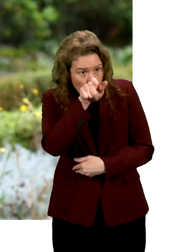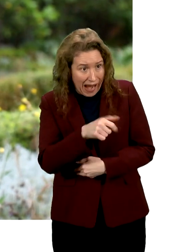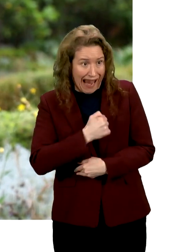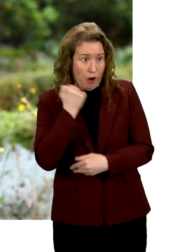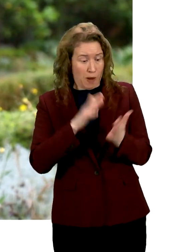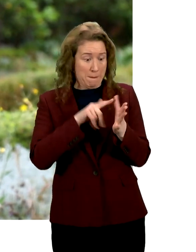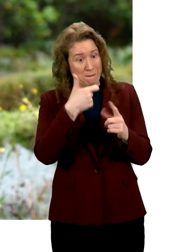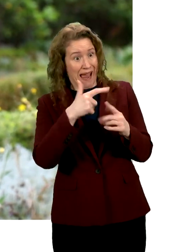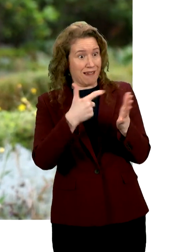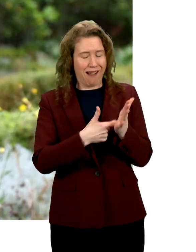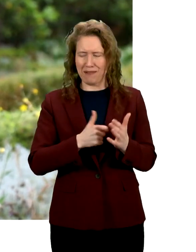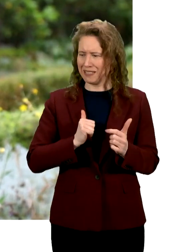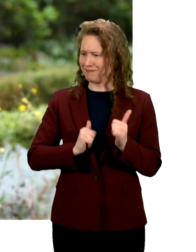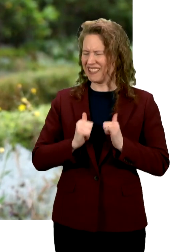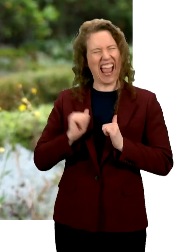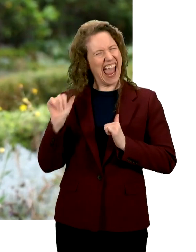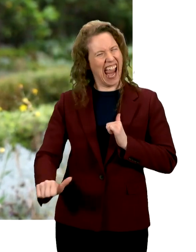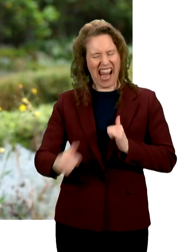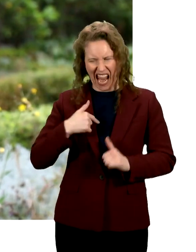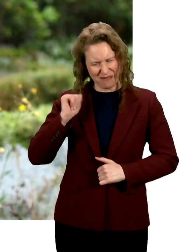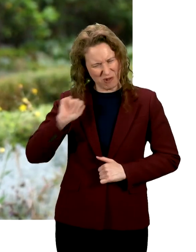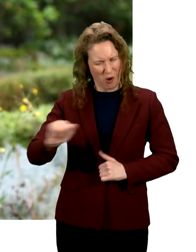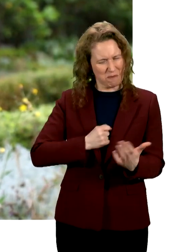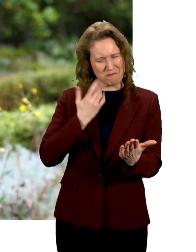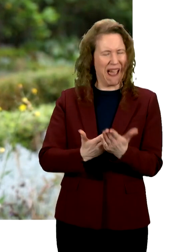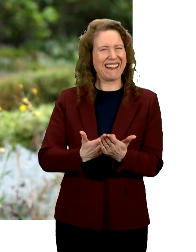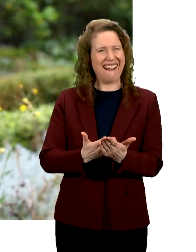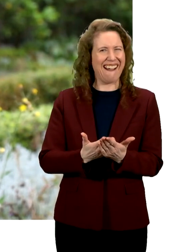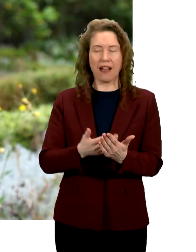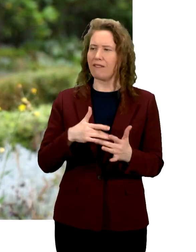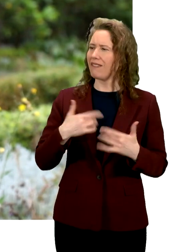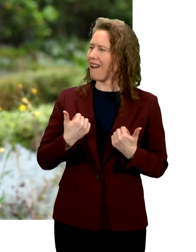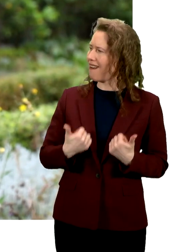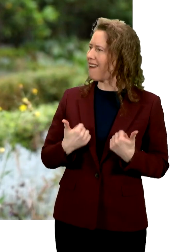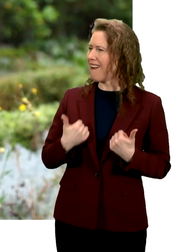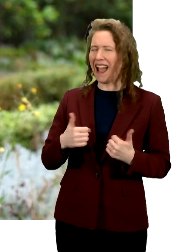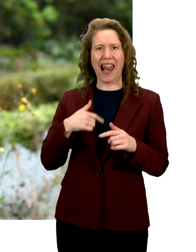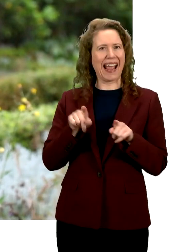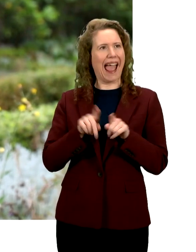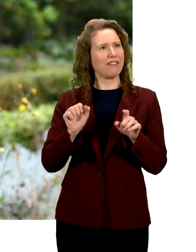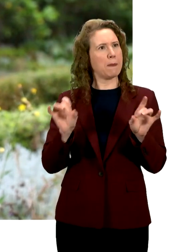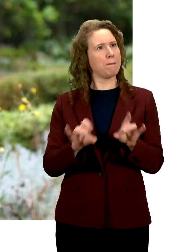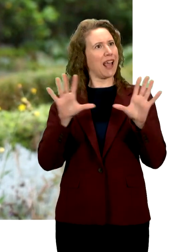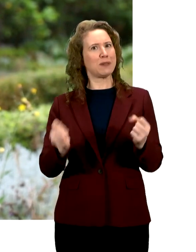a macker? And me going, I am your maker. It made me feel like I had some sort of magical